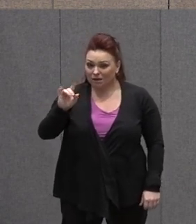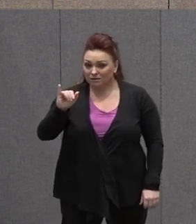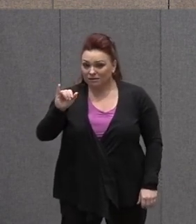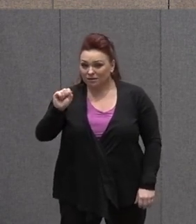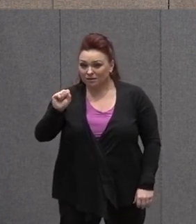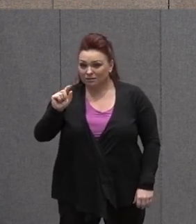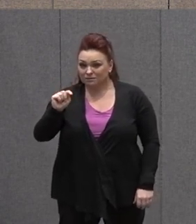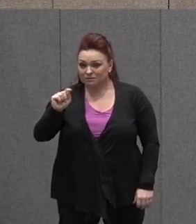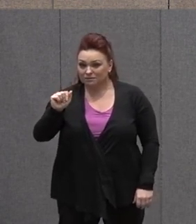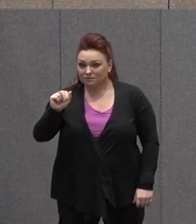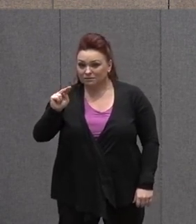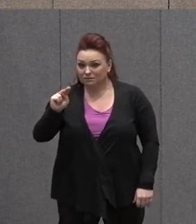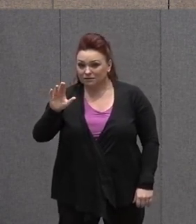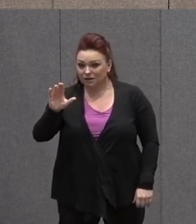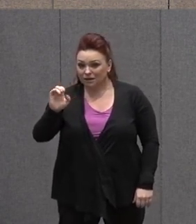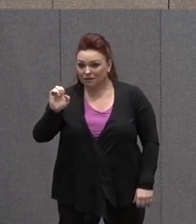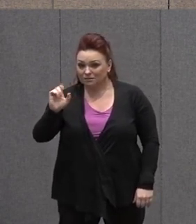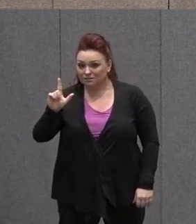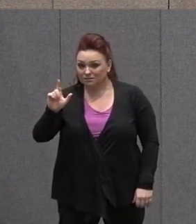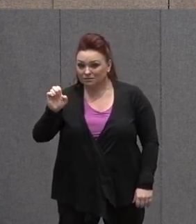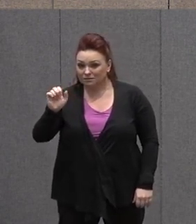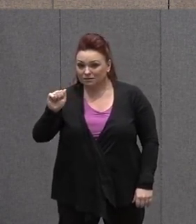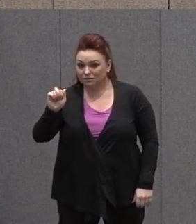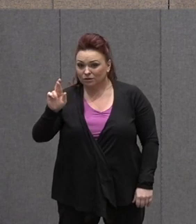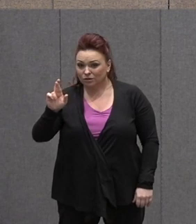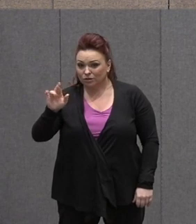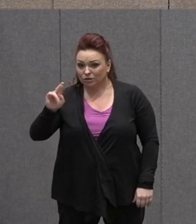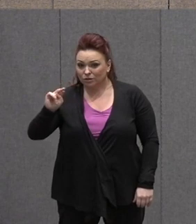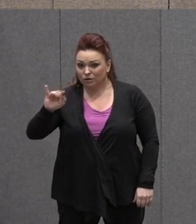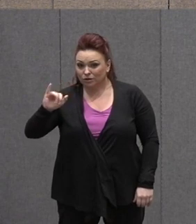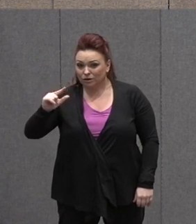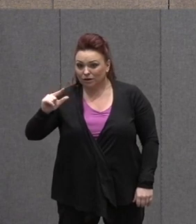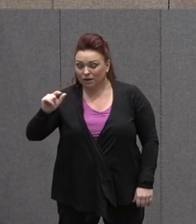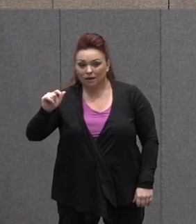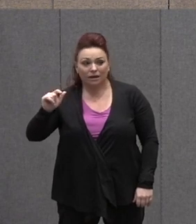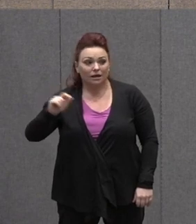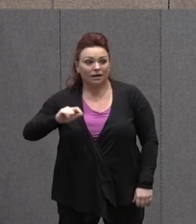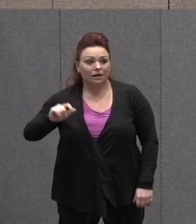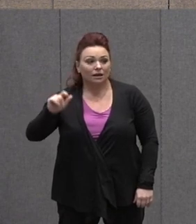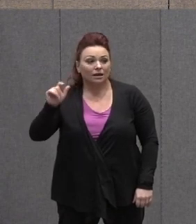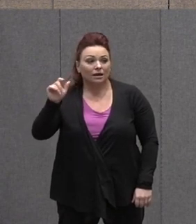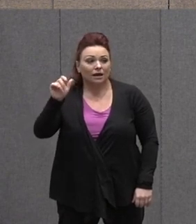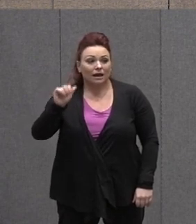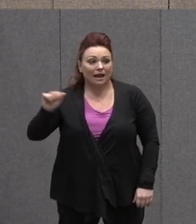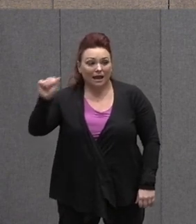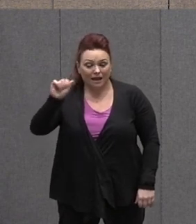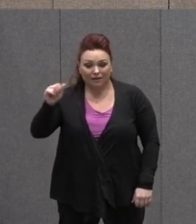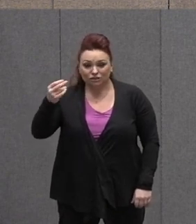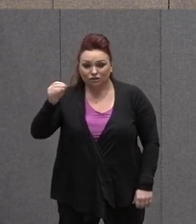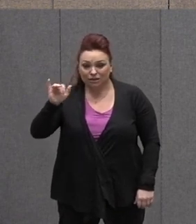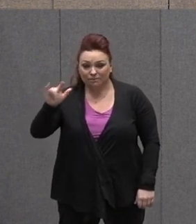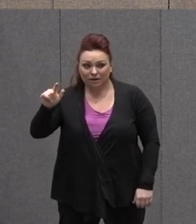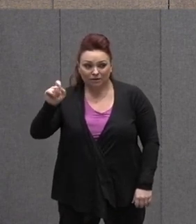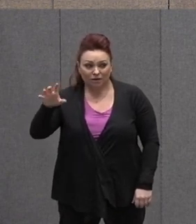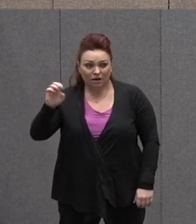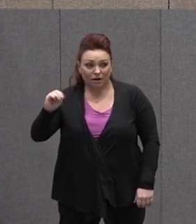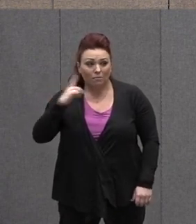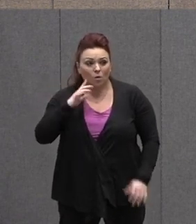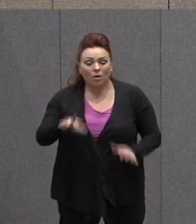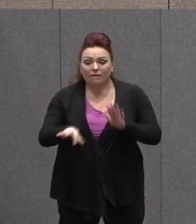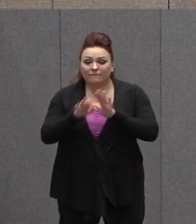aps.distancelearning@gmail.com or find us on Twitter with At Home with APS. We'd love to learn about your